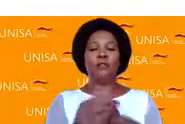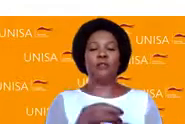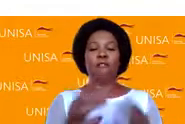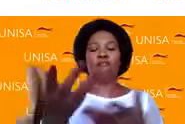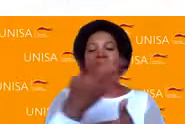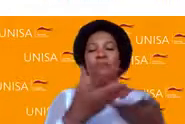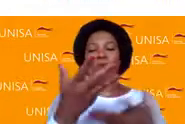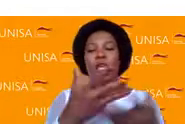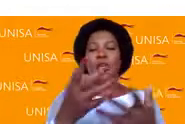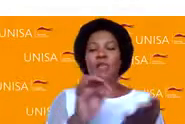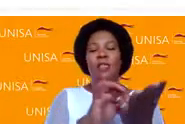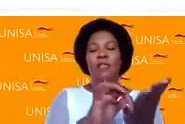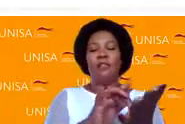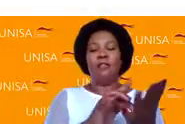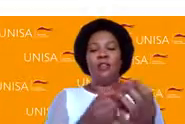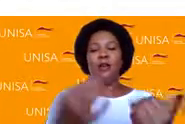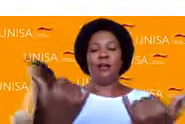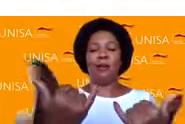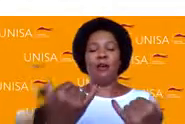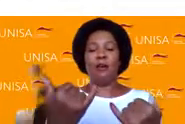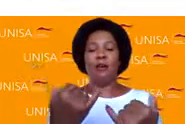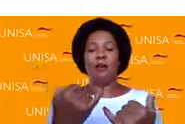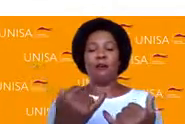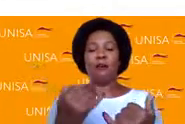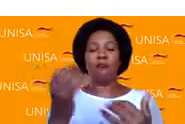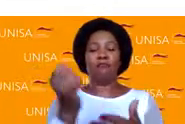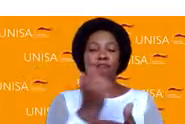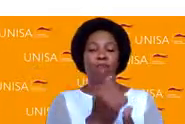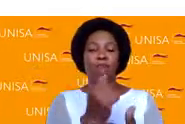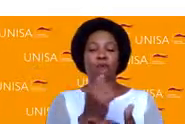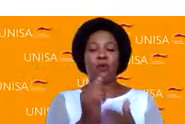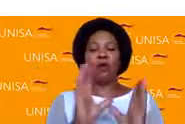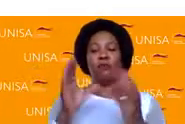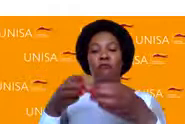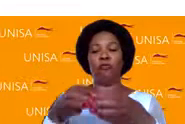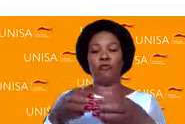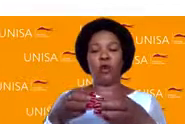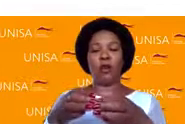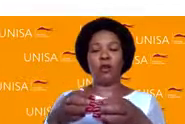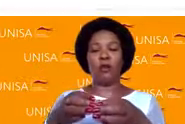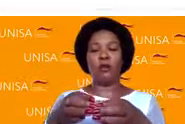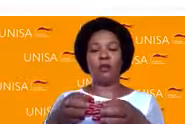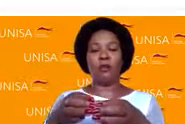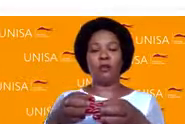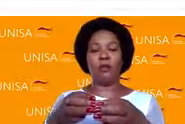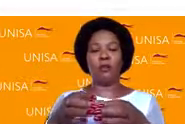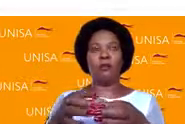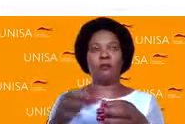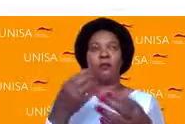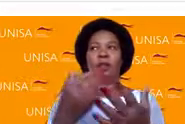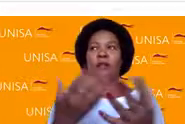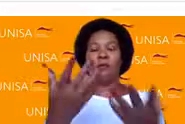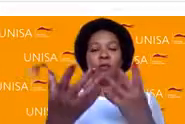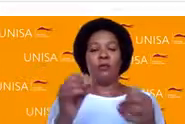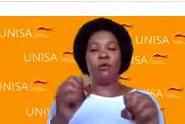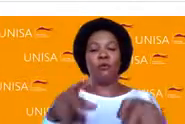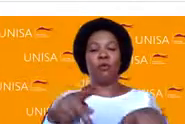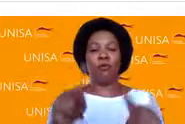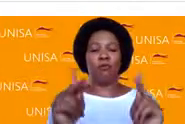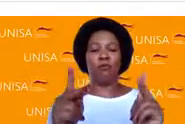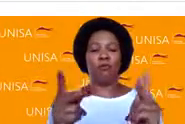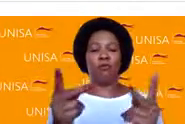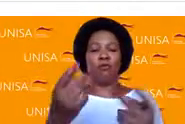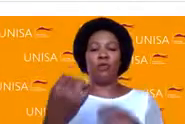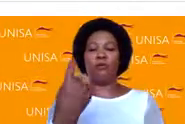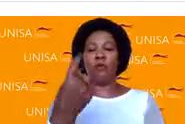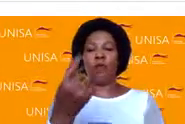situation. Now, when you come to a forums, you can have the opportunity, if it's one where